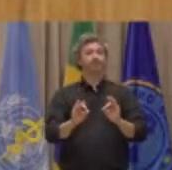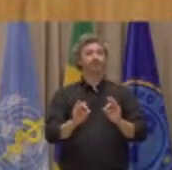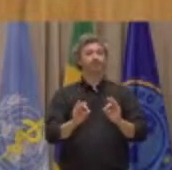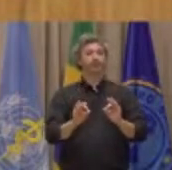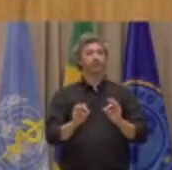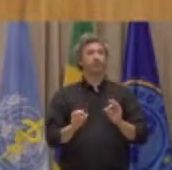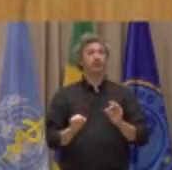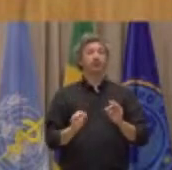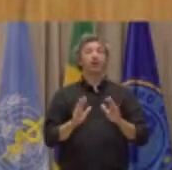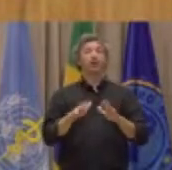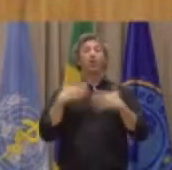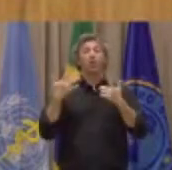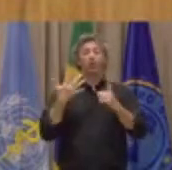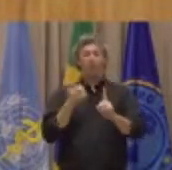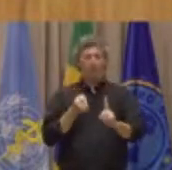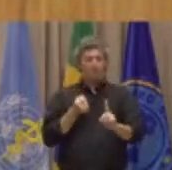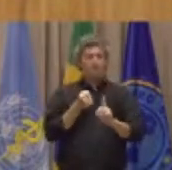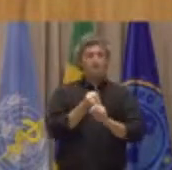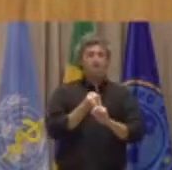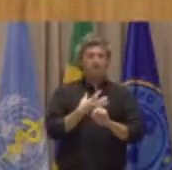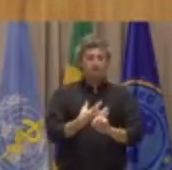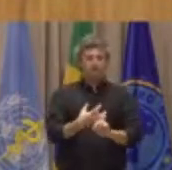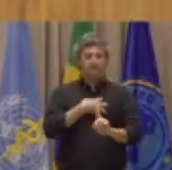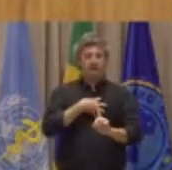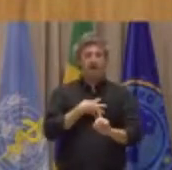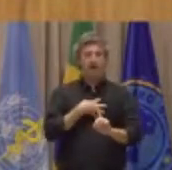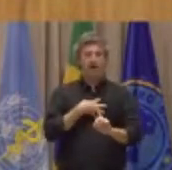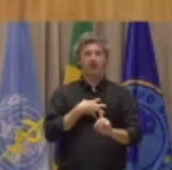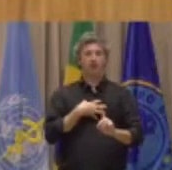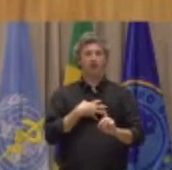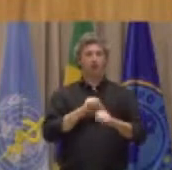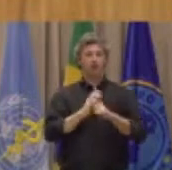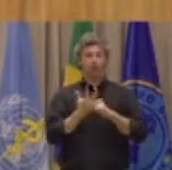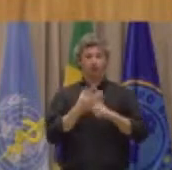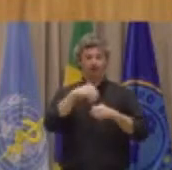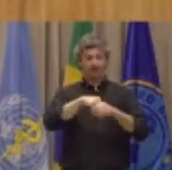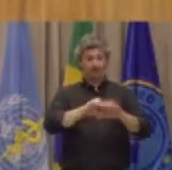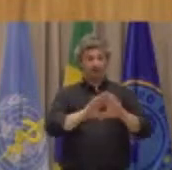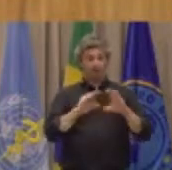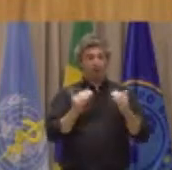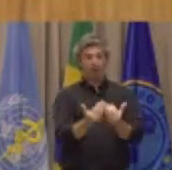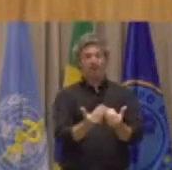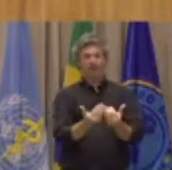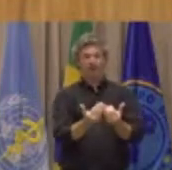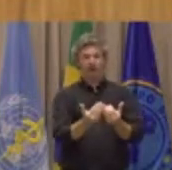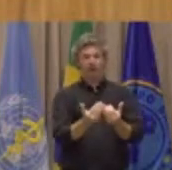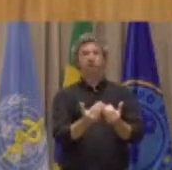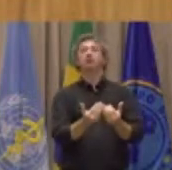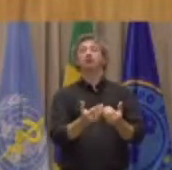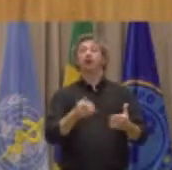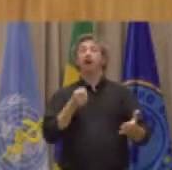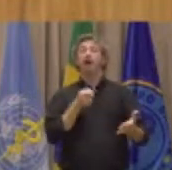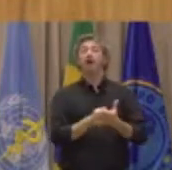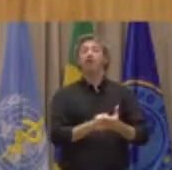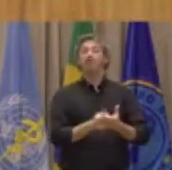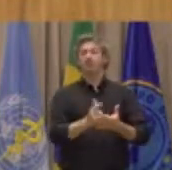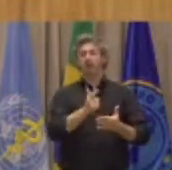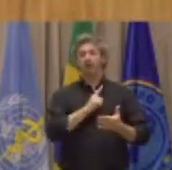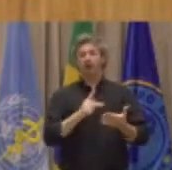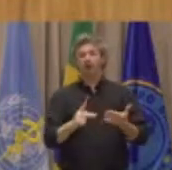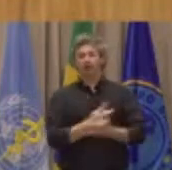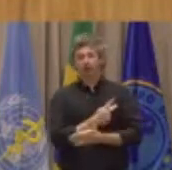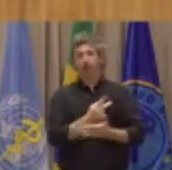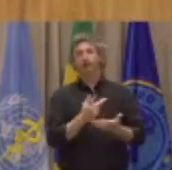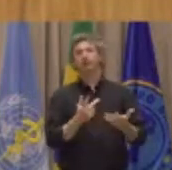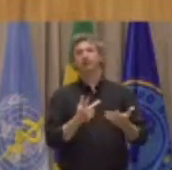exactly the contribution to the impact in the community basis. What